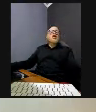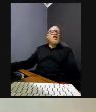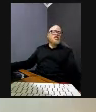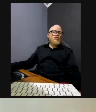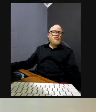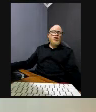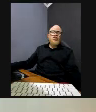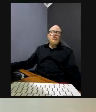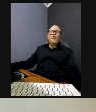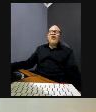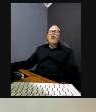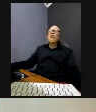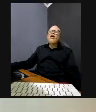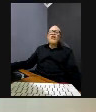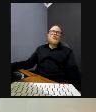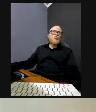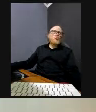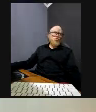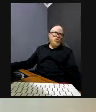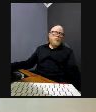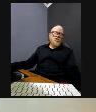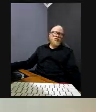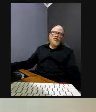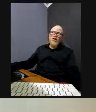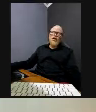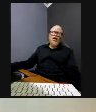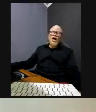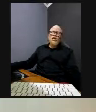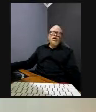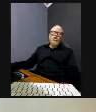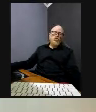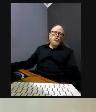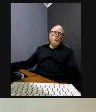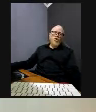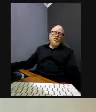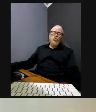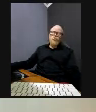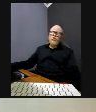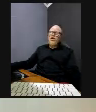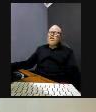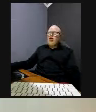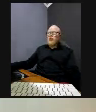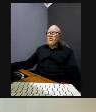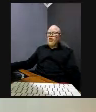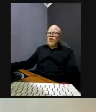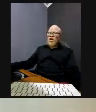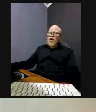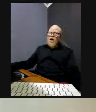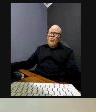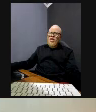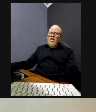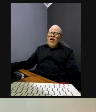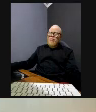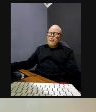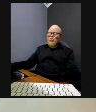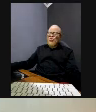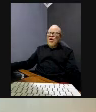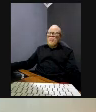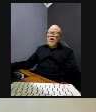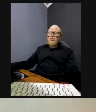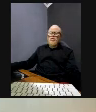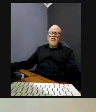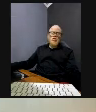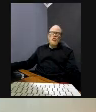perpetuating the narratives that we are working to demystify. I just wanted to push that out there. And when it comes